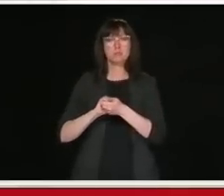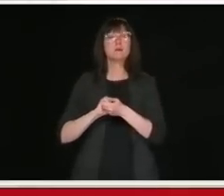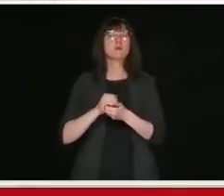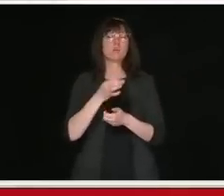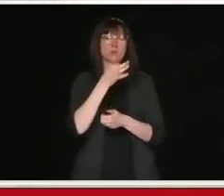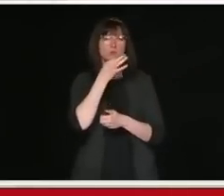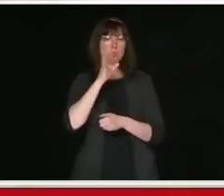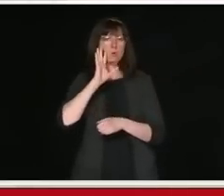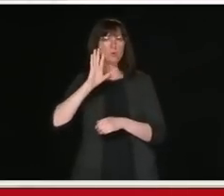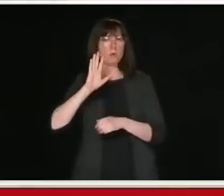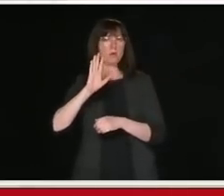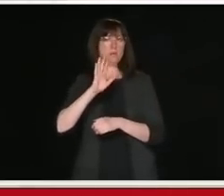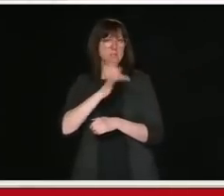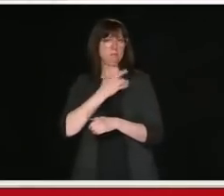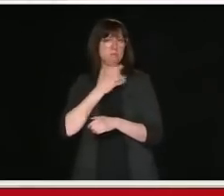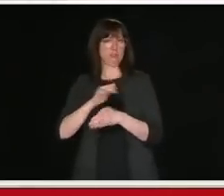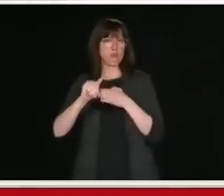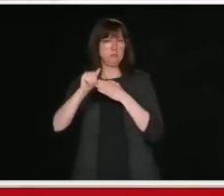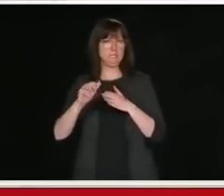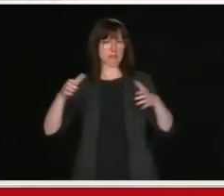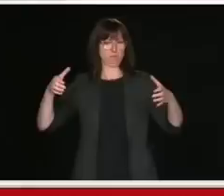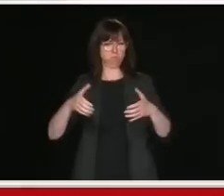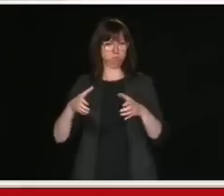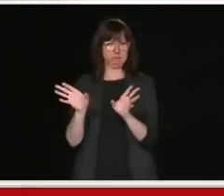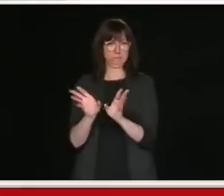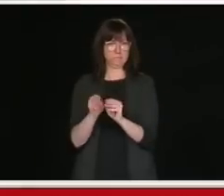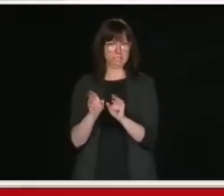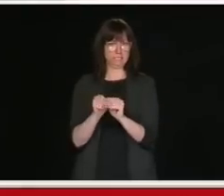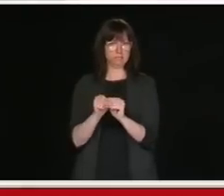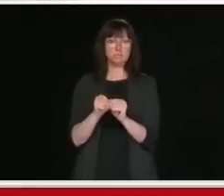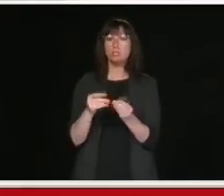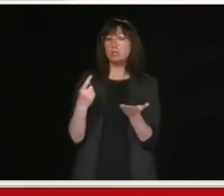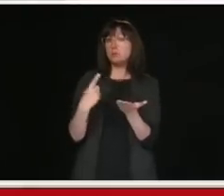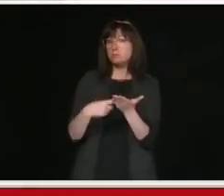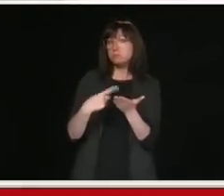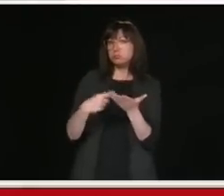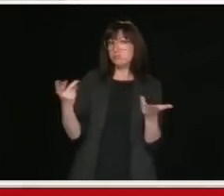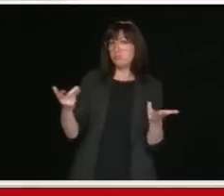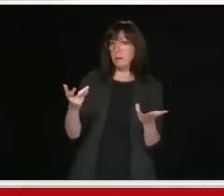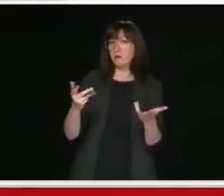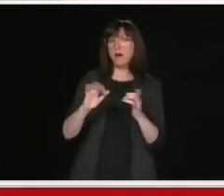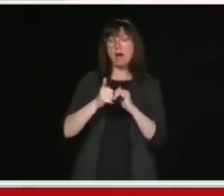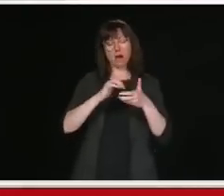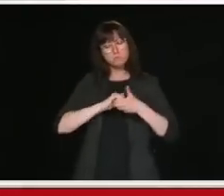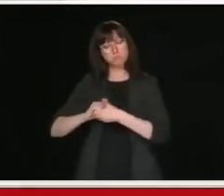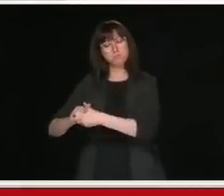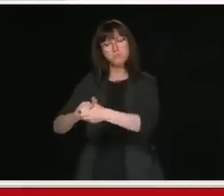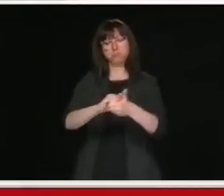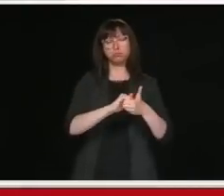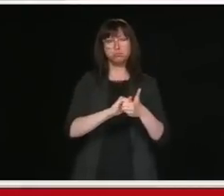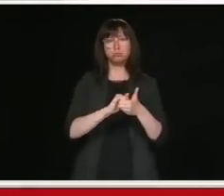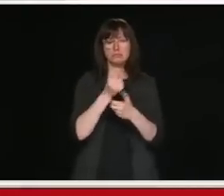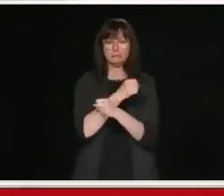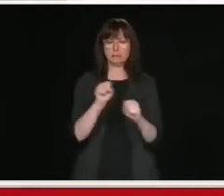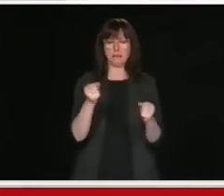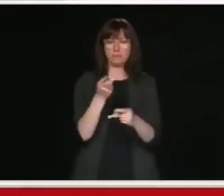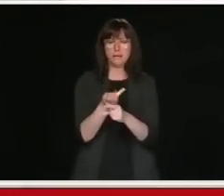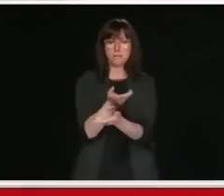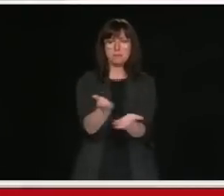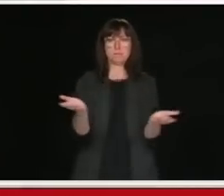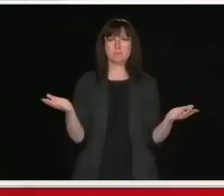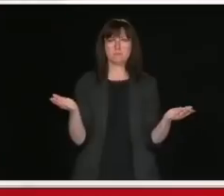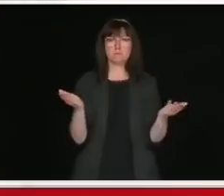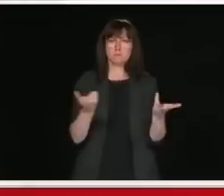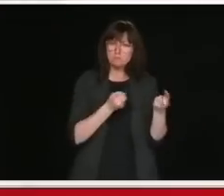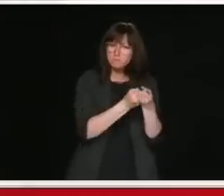We're going to talk about how to continue working together to keep people safe and supported. Over the last few weeks,